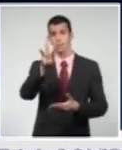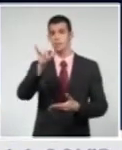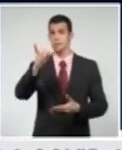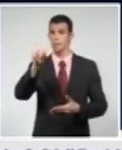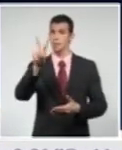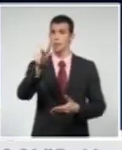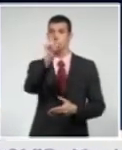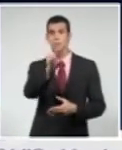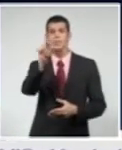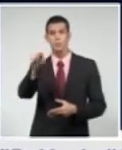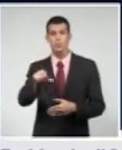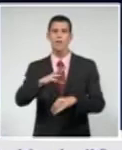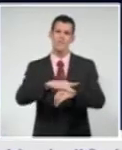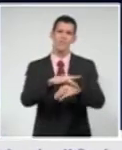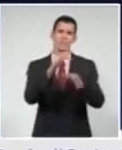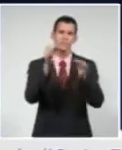for